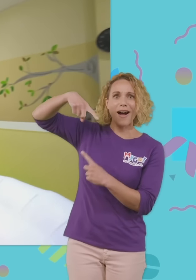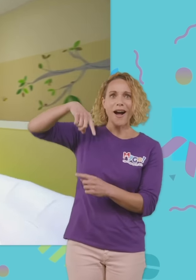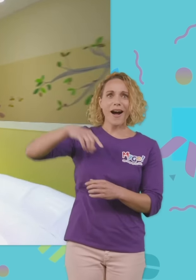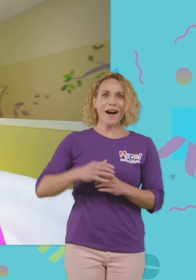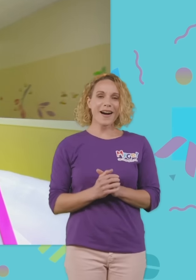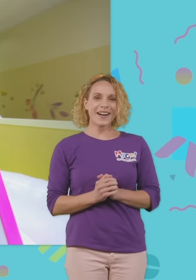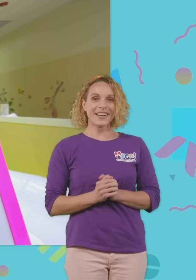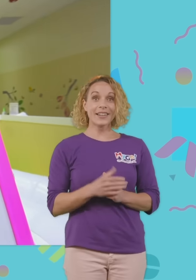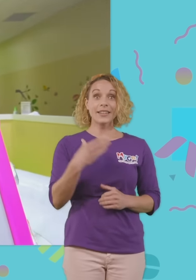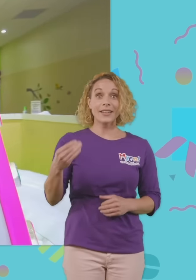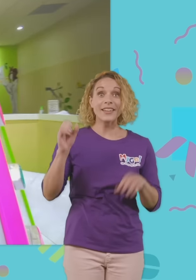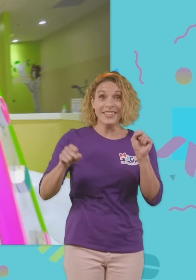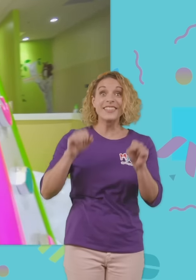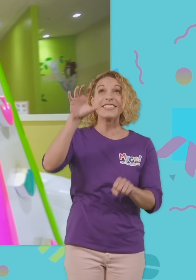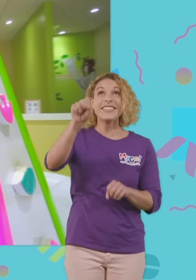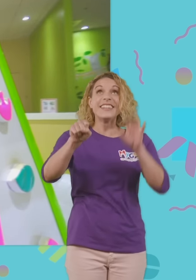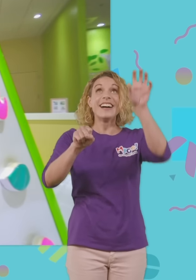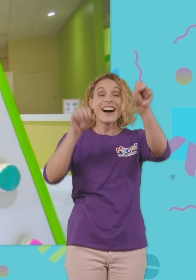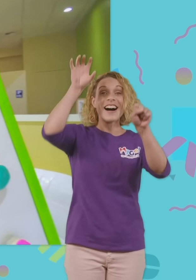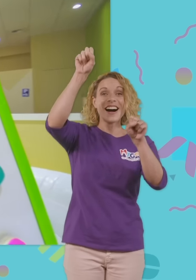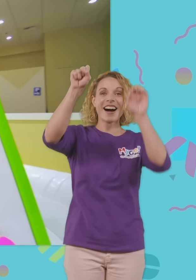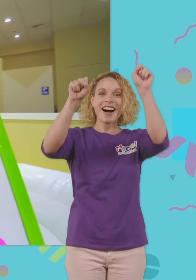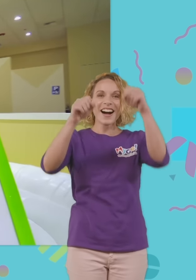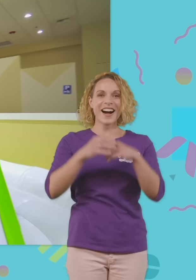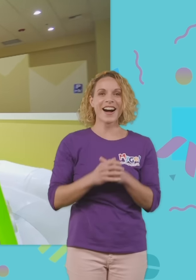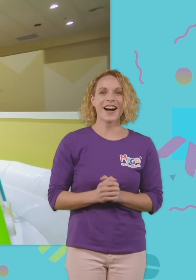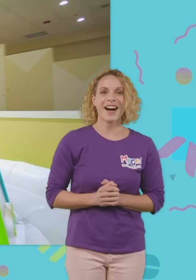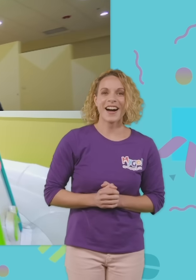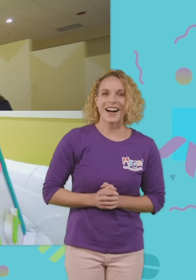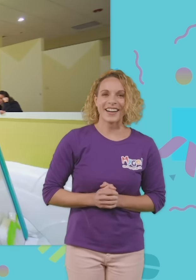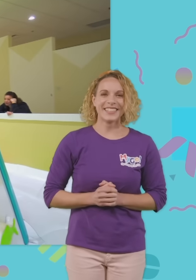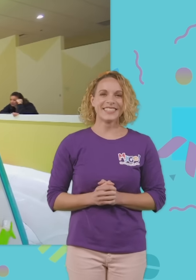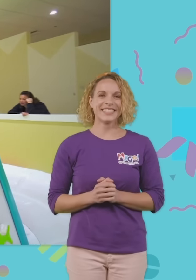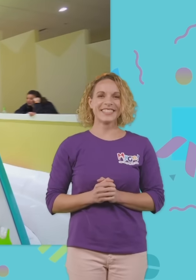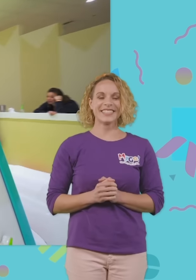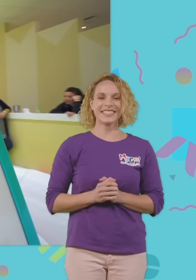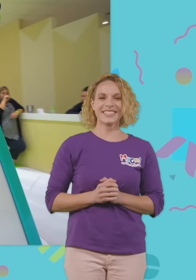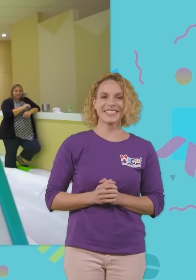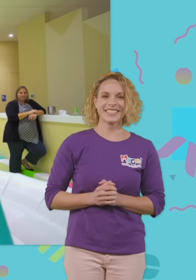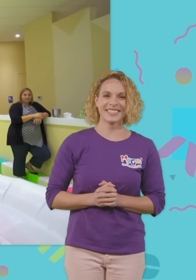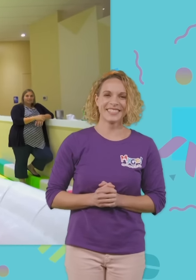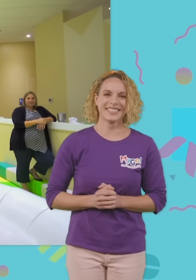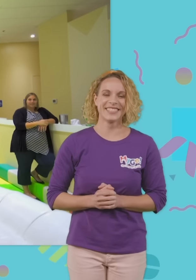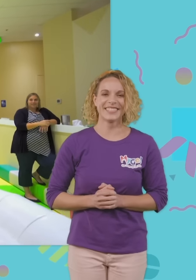Spins around and you can climb up it.